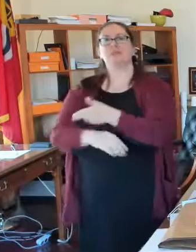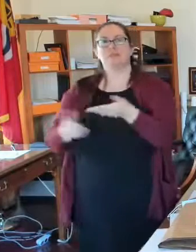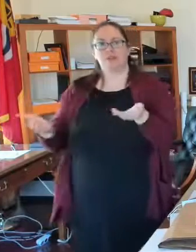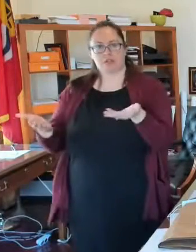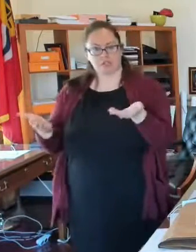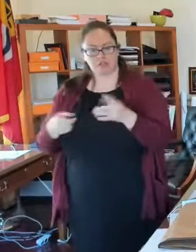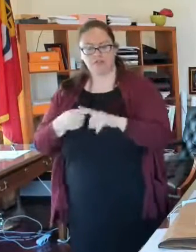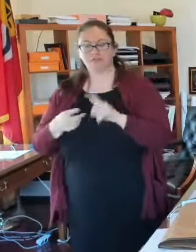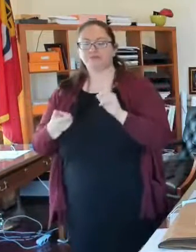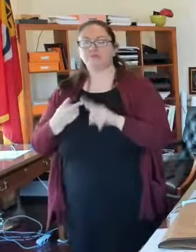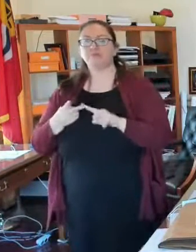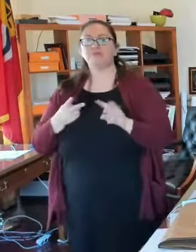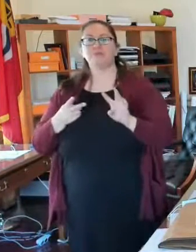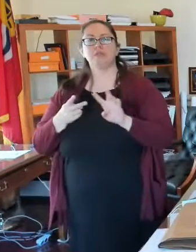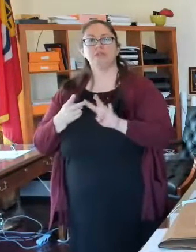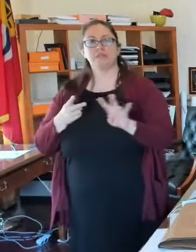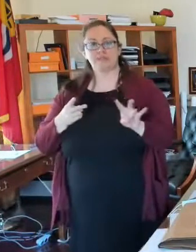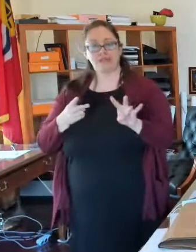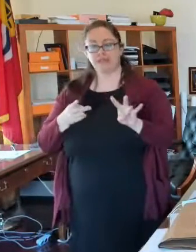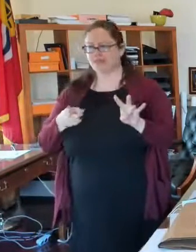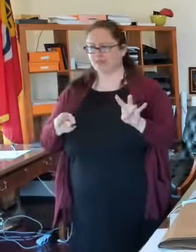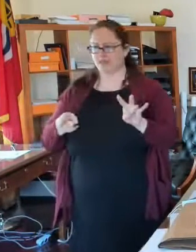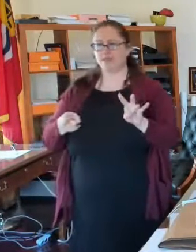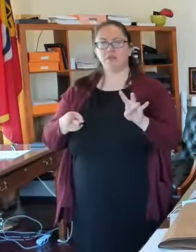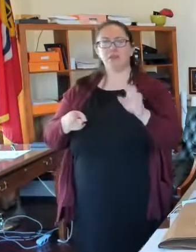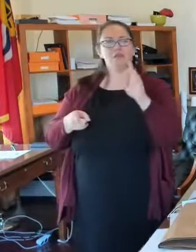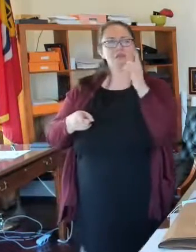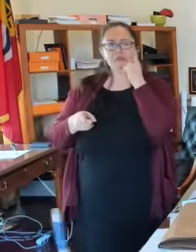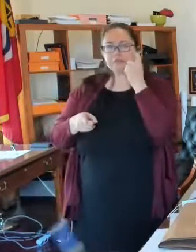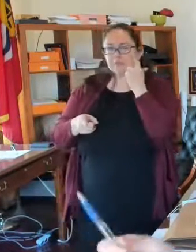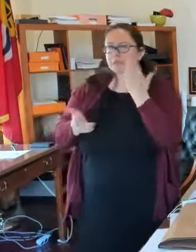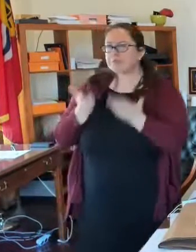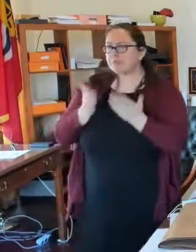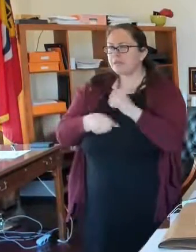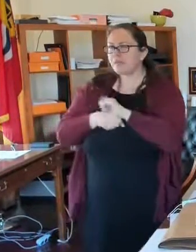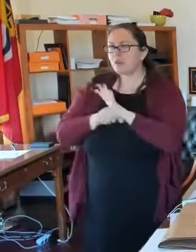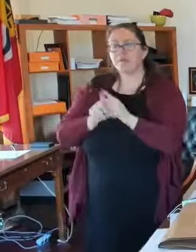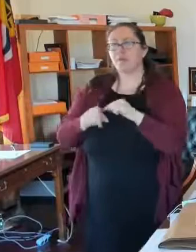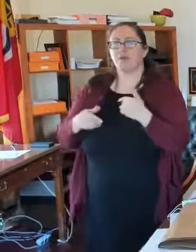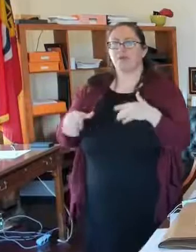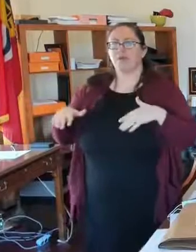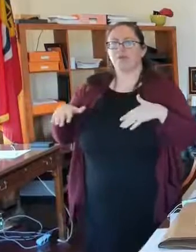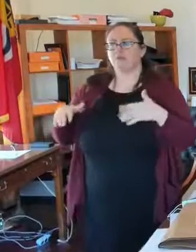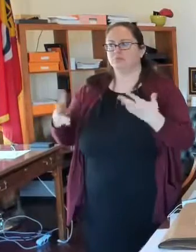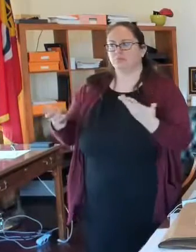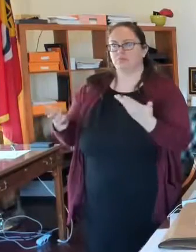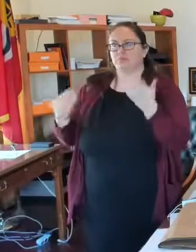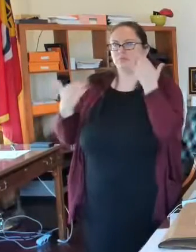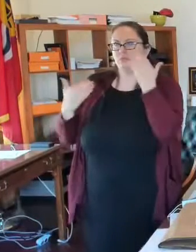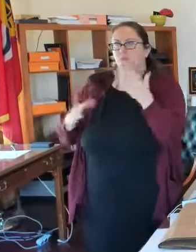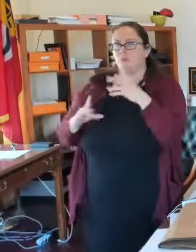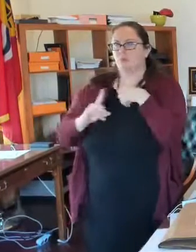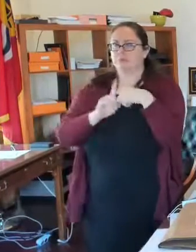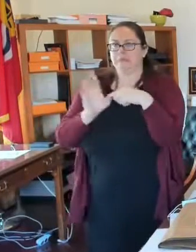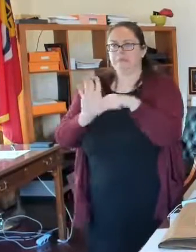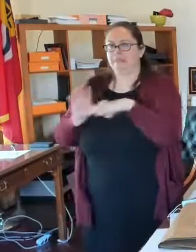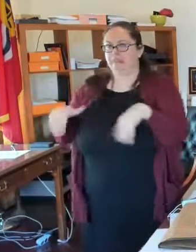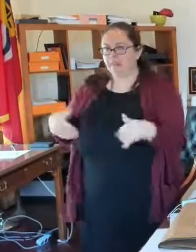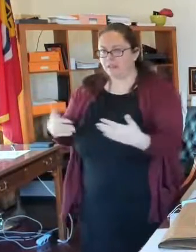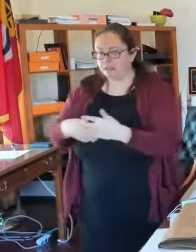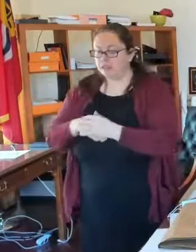Another 77 in the hospital who were suspected of having COVID, but the test result had not come back yet. So for a total